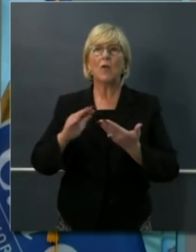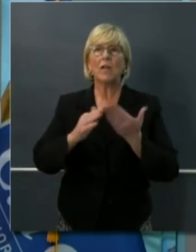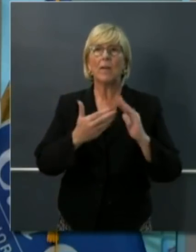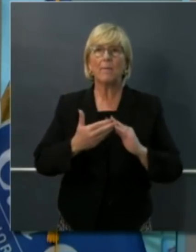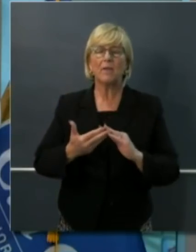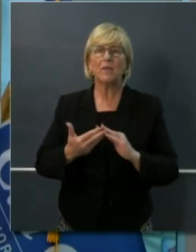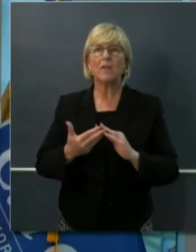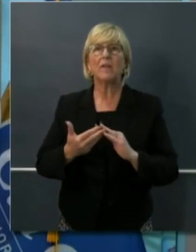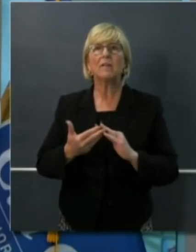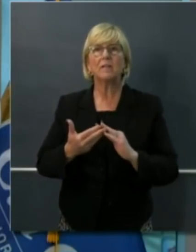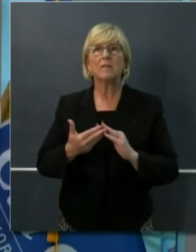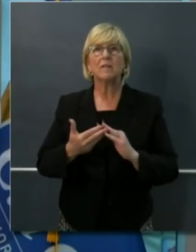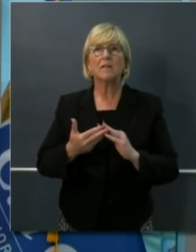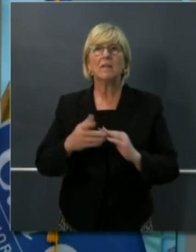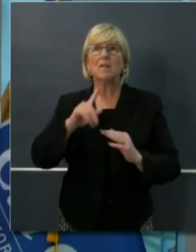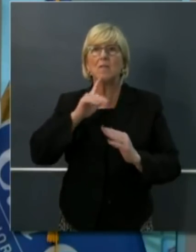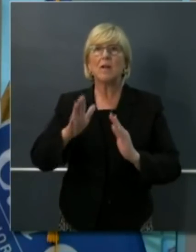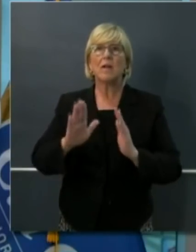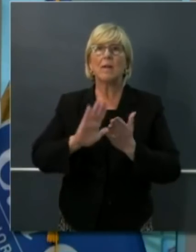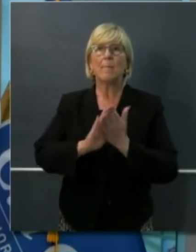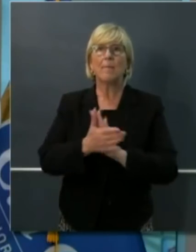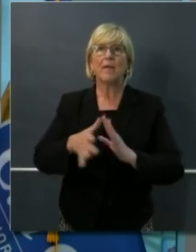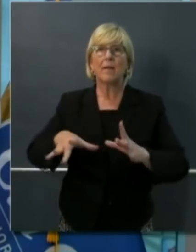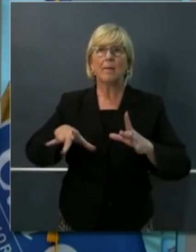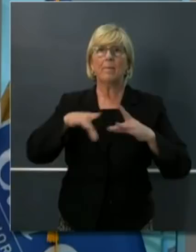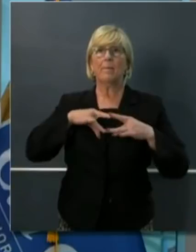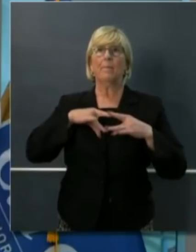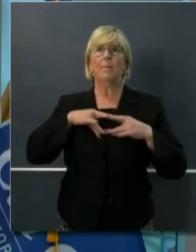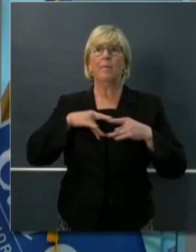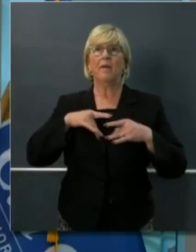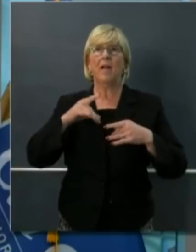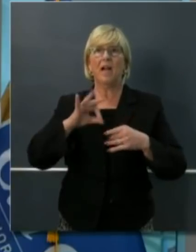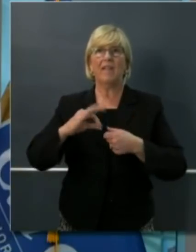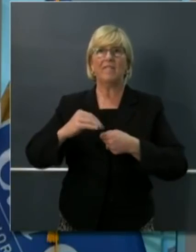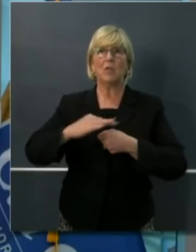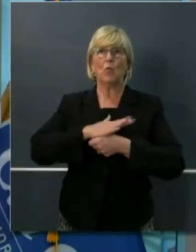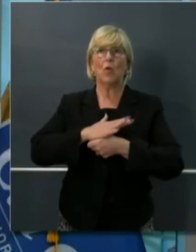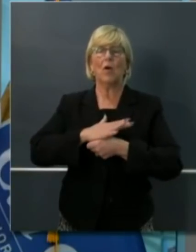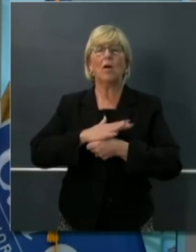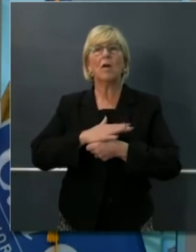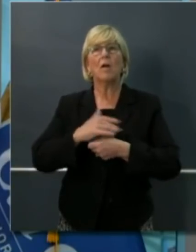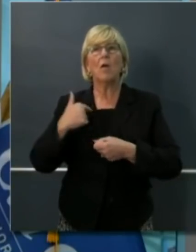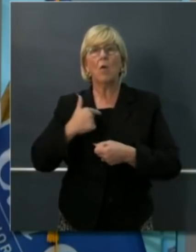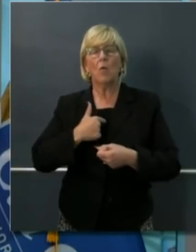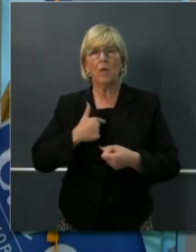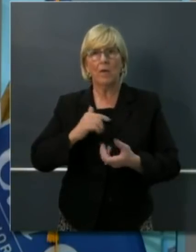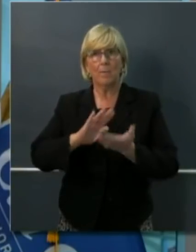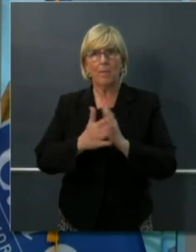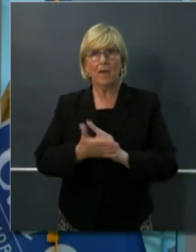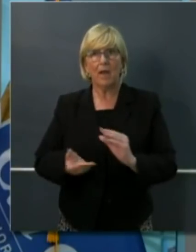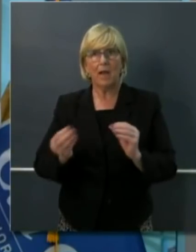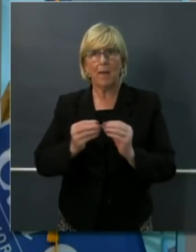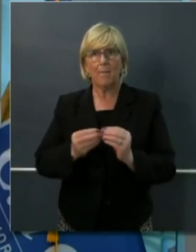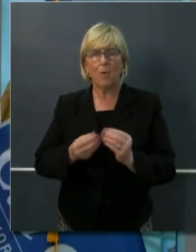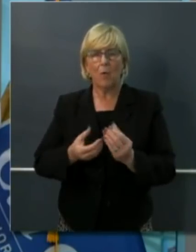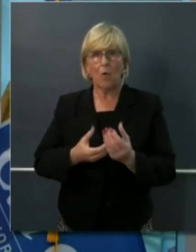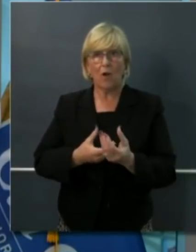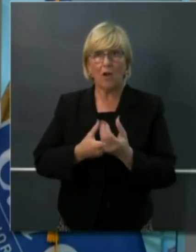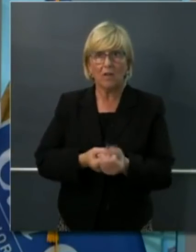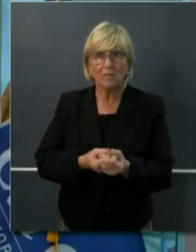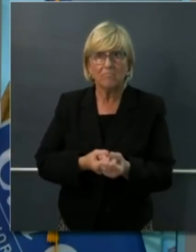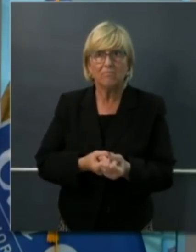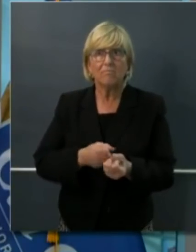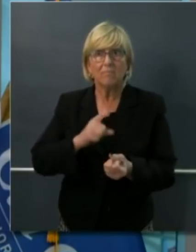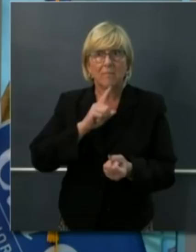have been infected, and then later, as we are more confident that the antibodies that